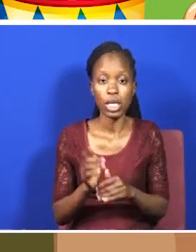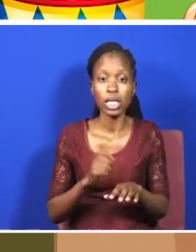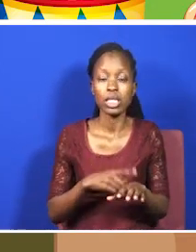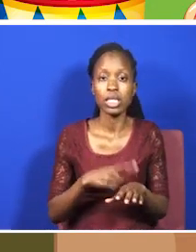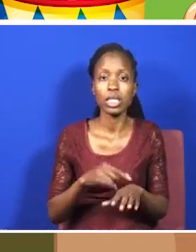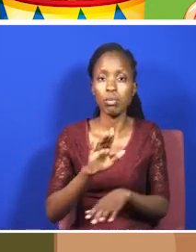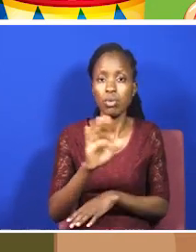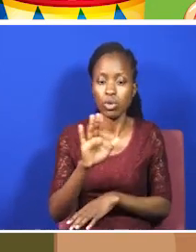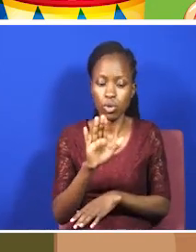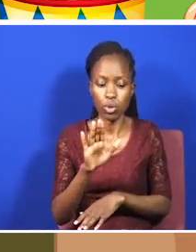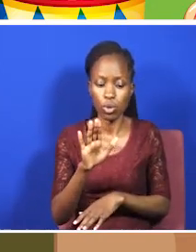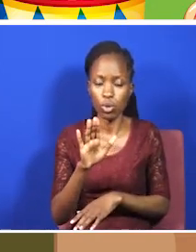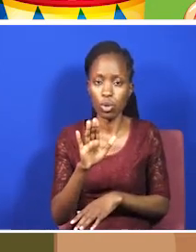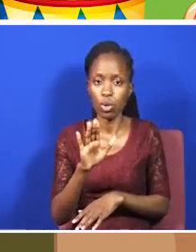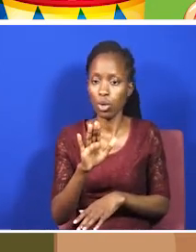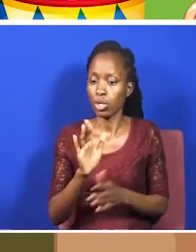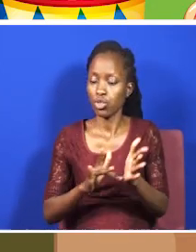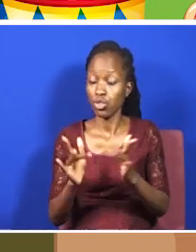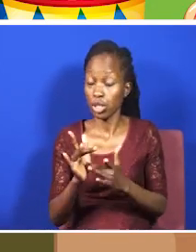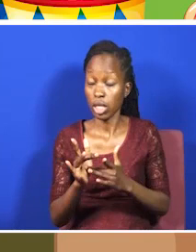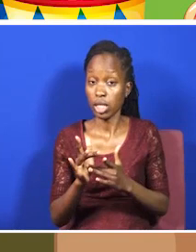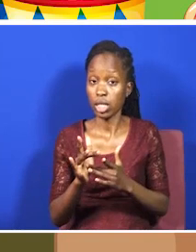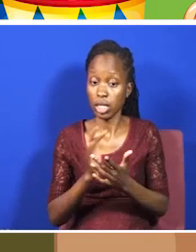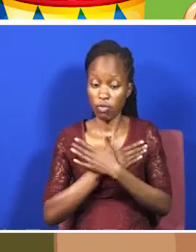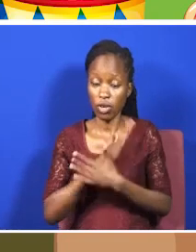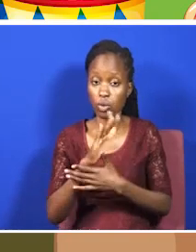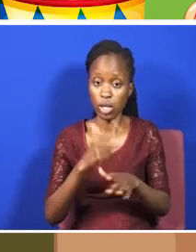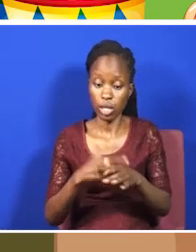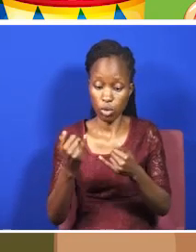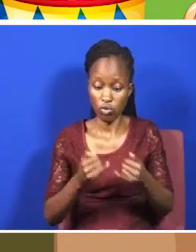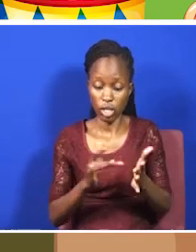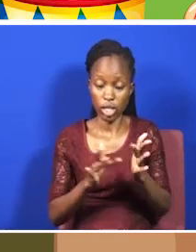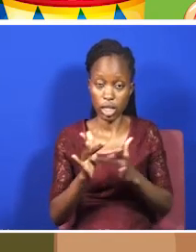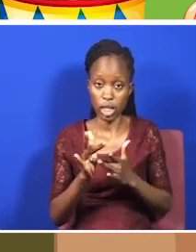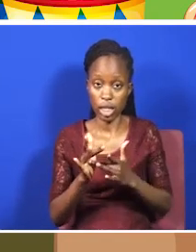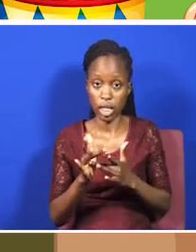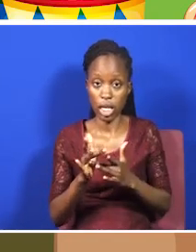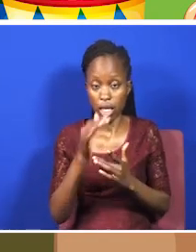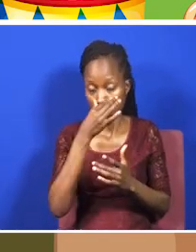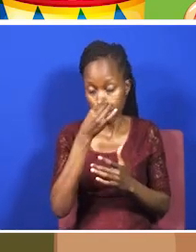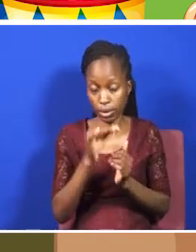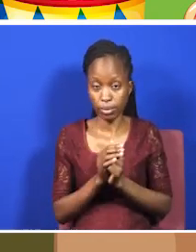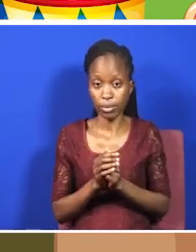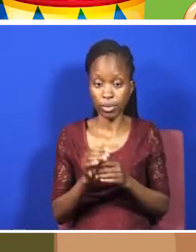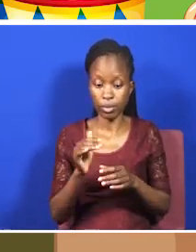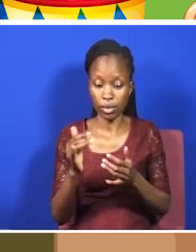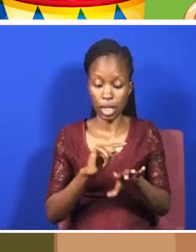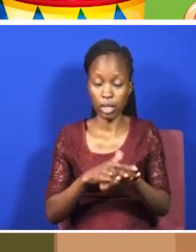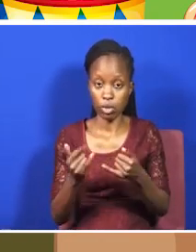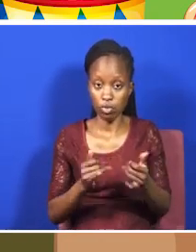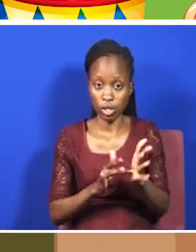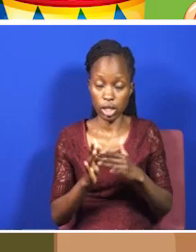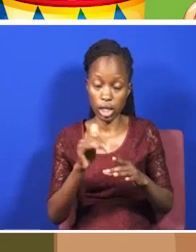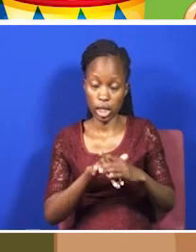that you are with Jesus is when you know that you have invited him in your heart and